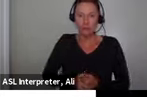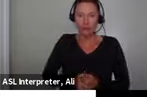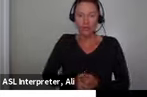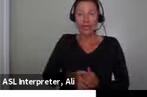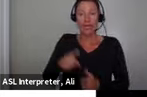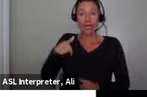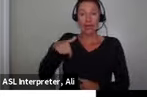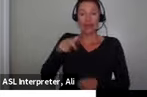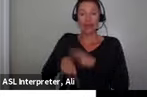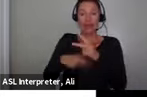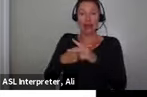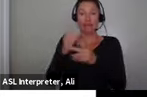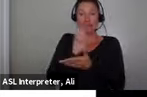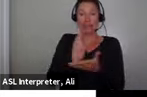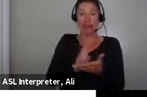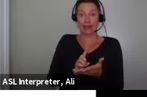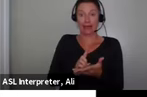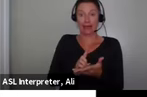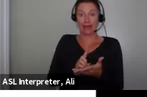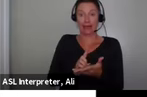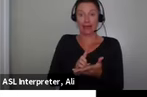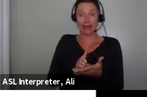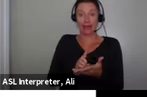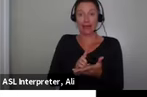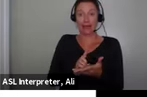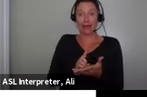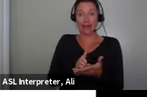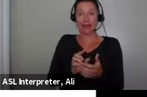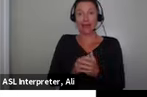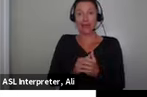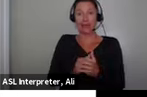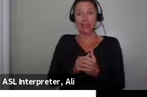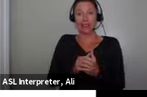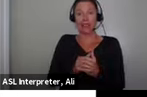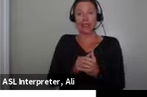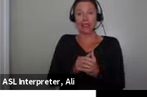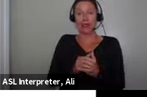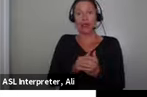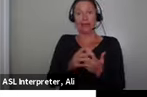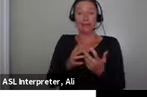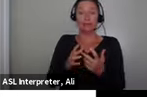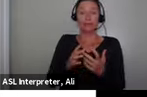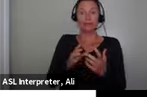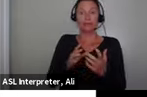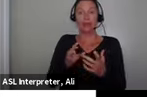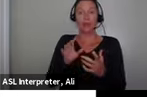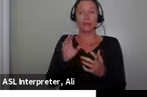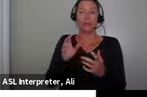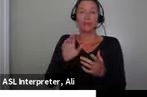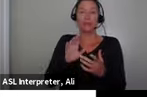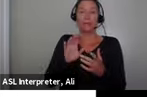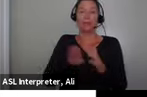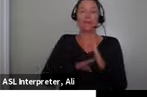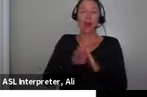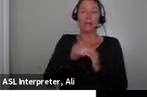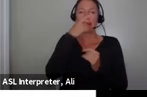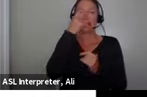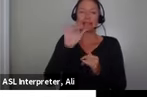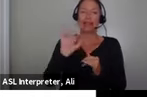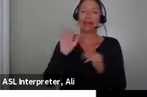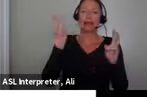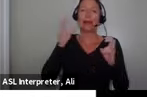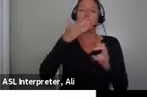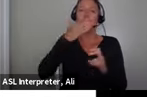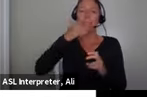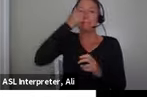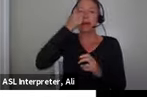This type of design emerged as best practices in the middle